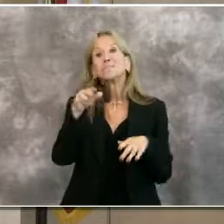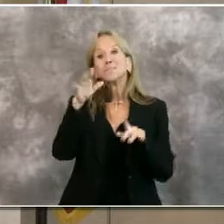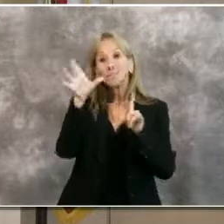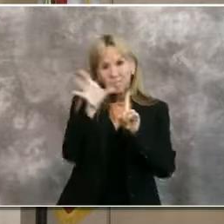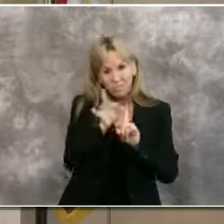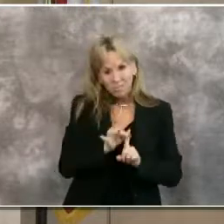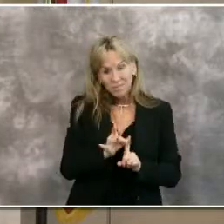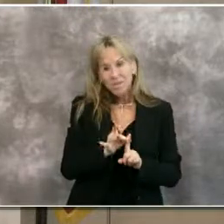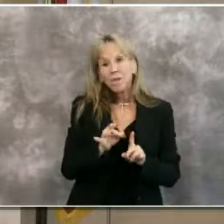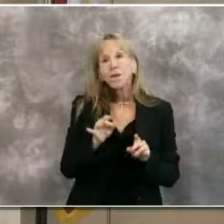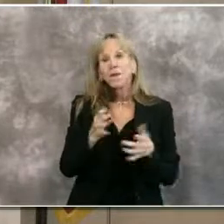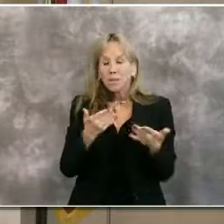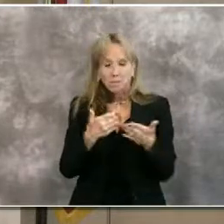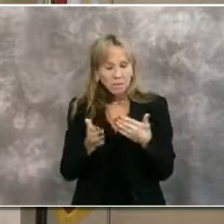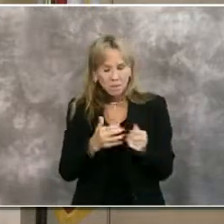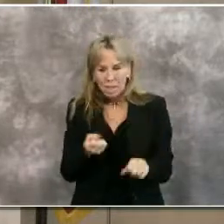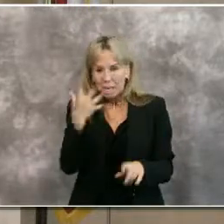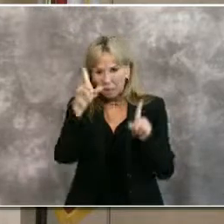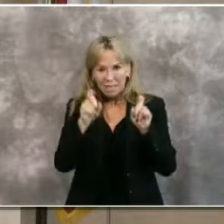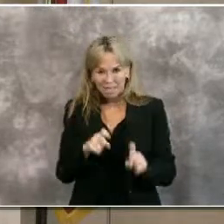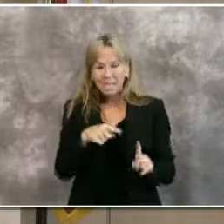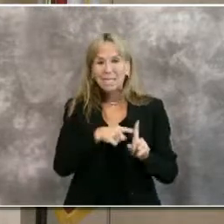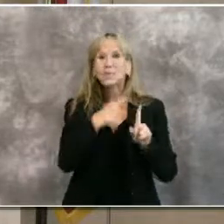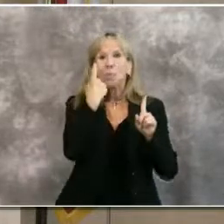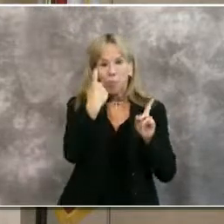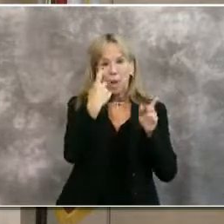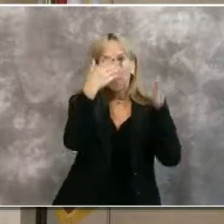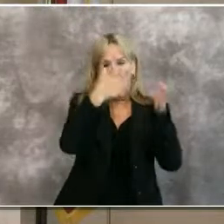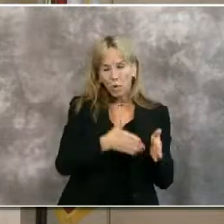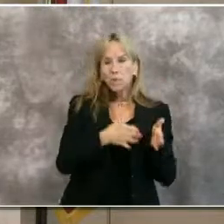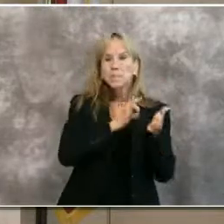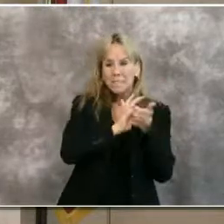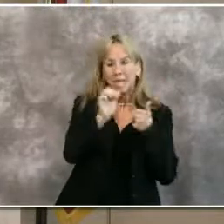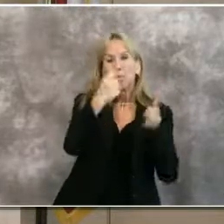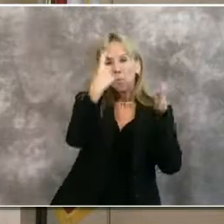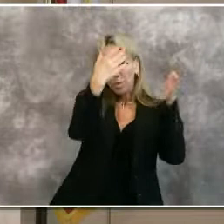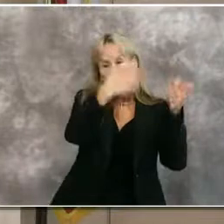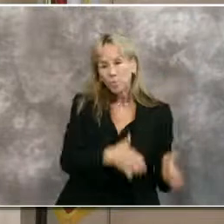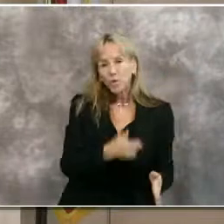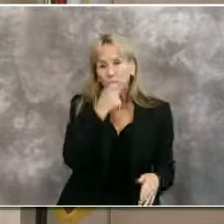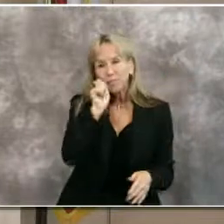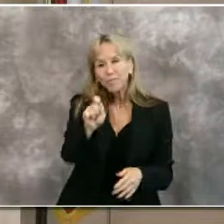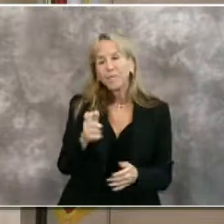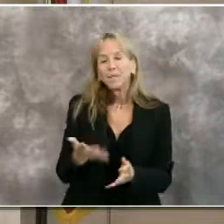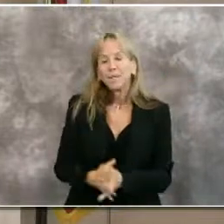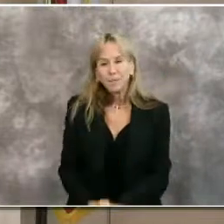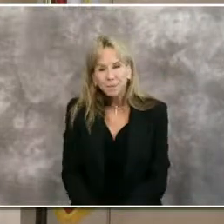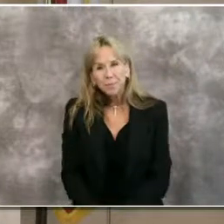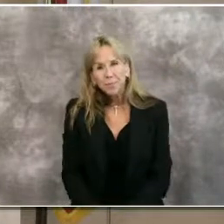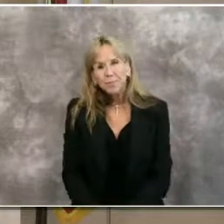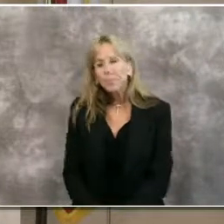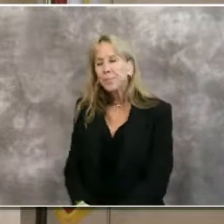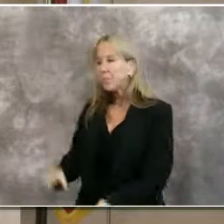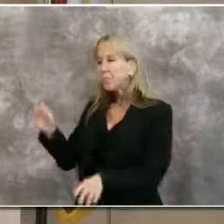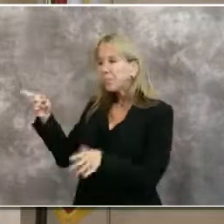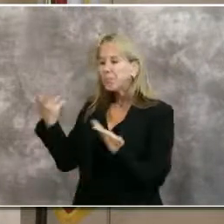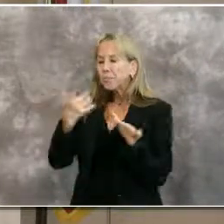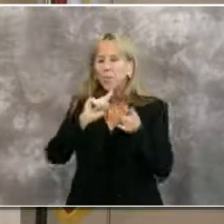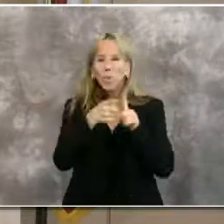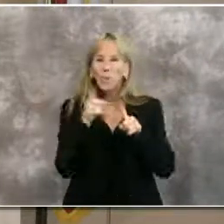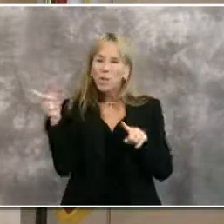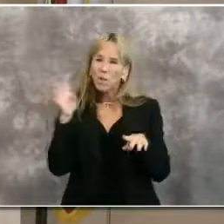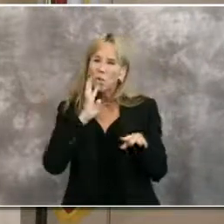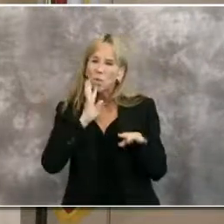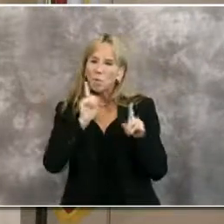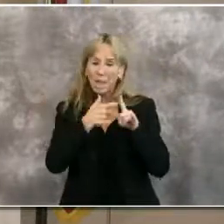you on Monday. Does that answer your question? And Dr. Wooten, mm-hmm. Yes, just to follow up there, when it comes to, though, the amount